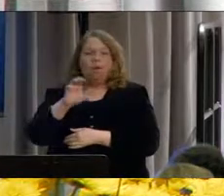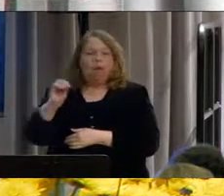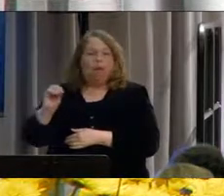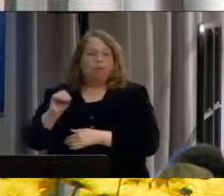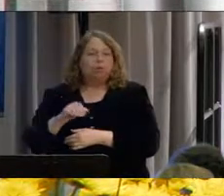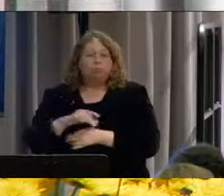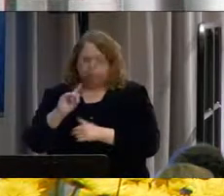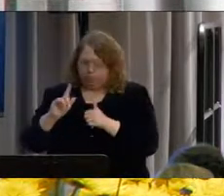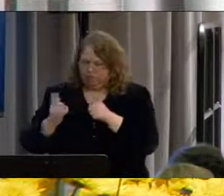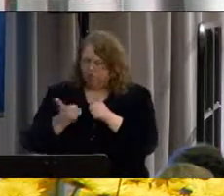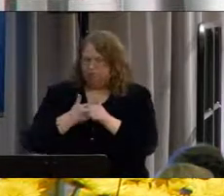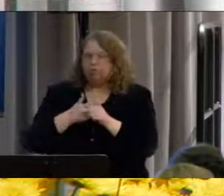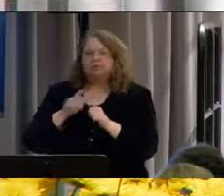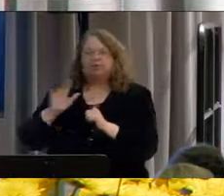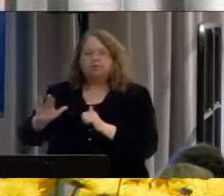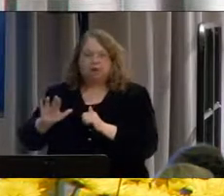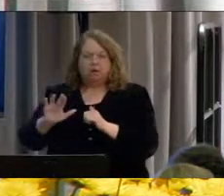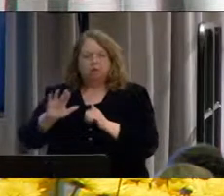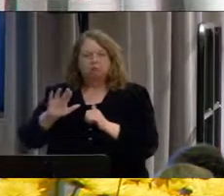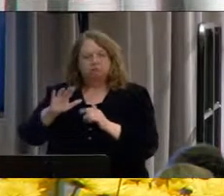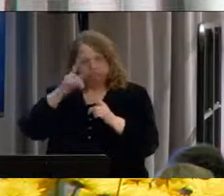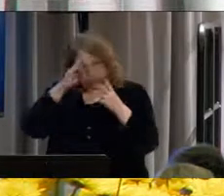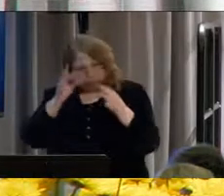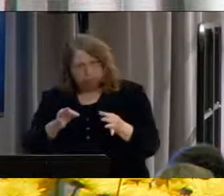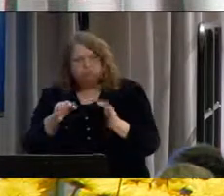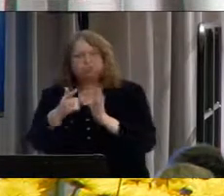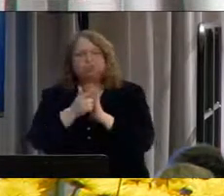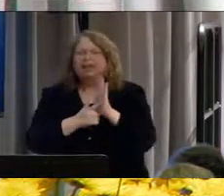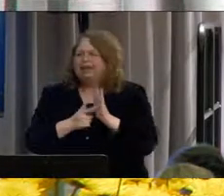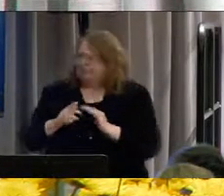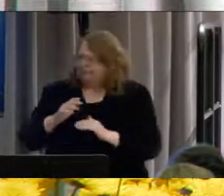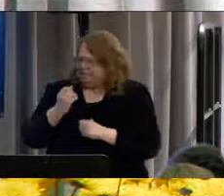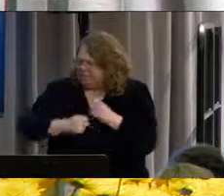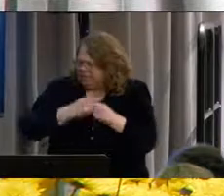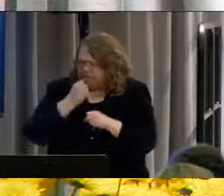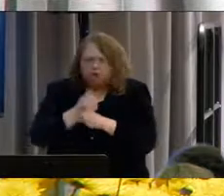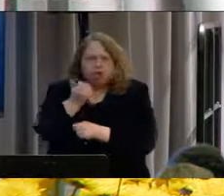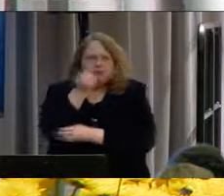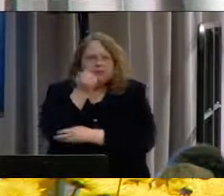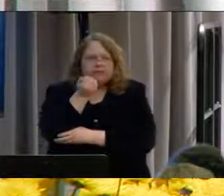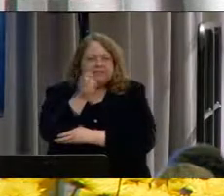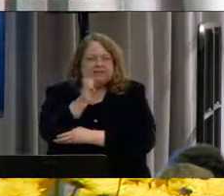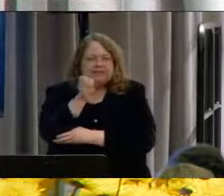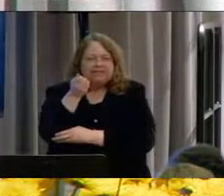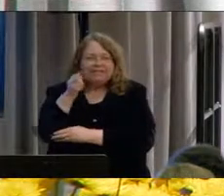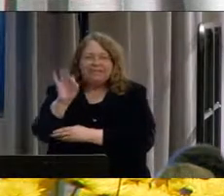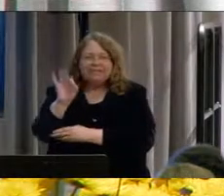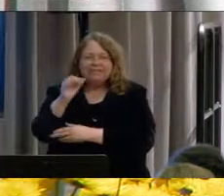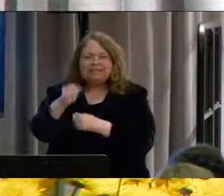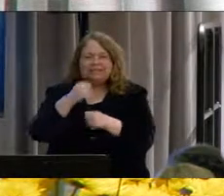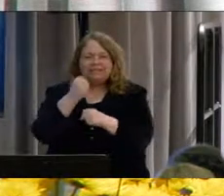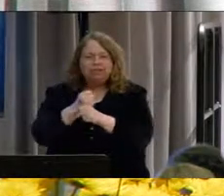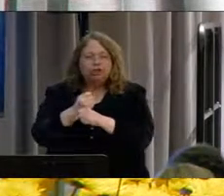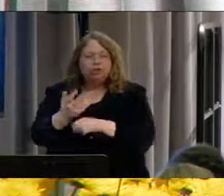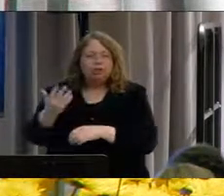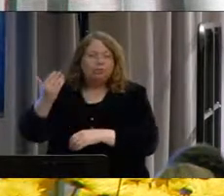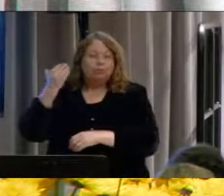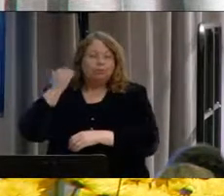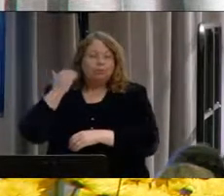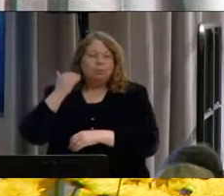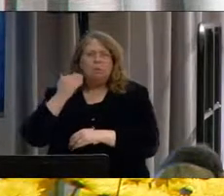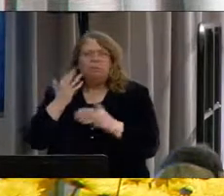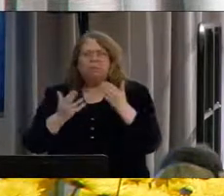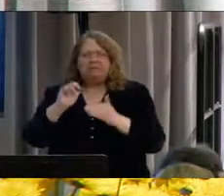legislative body in the United States. By the way, this was 1619, barely a decade after landing